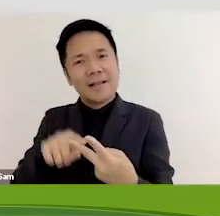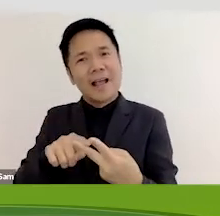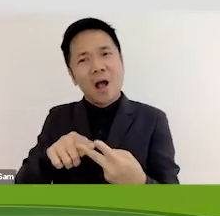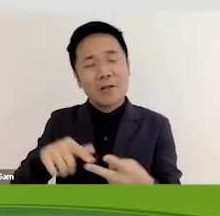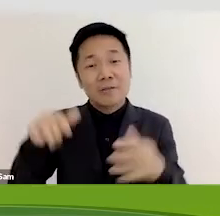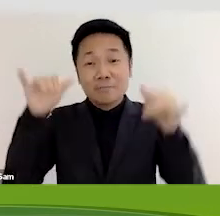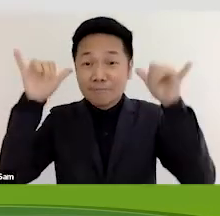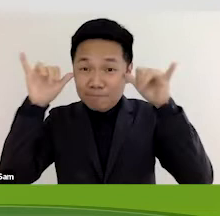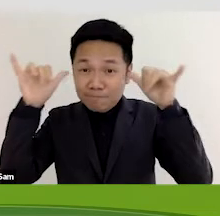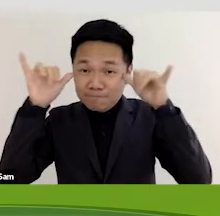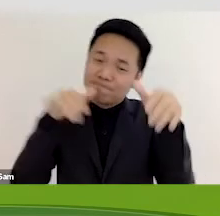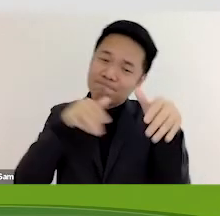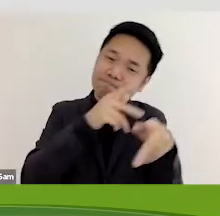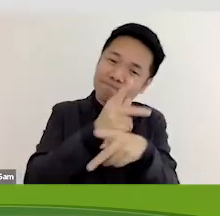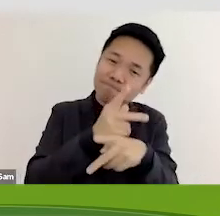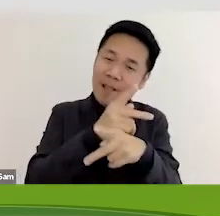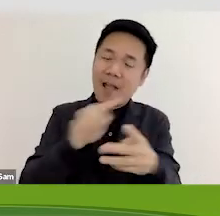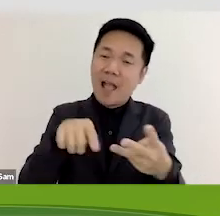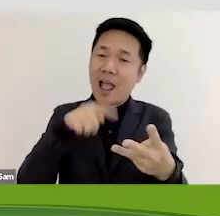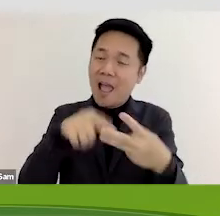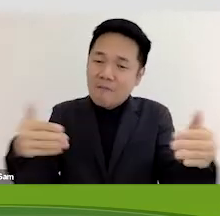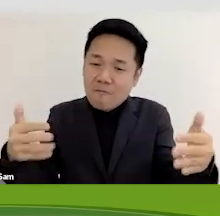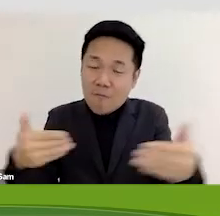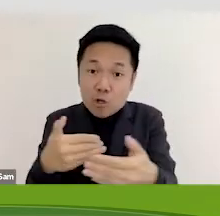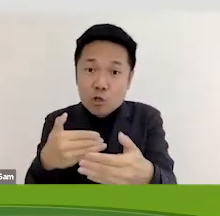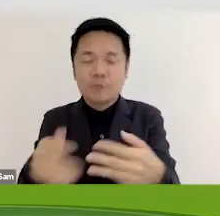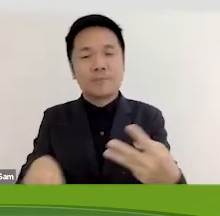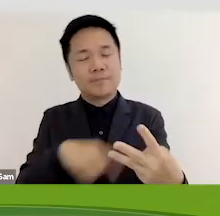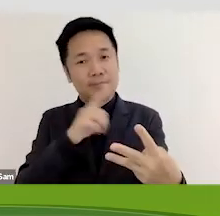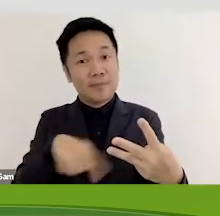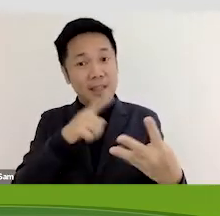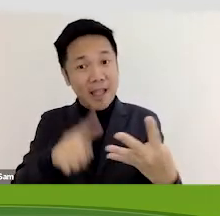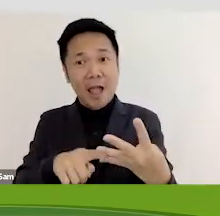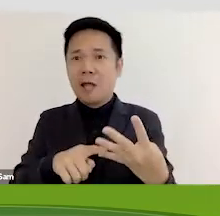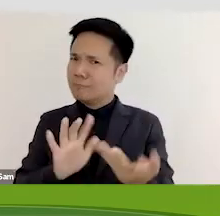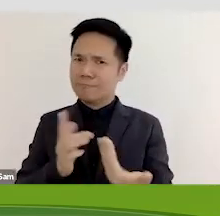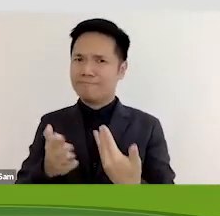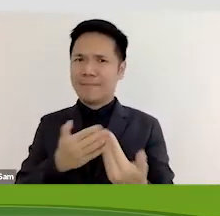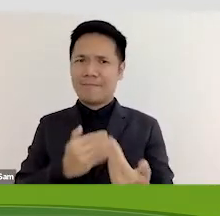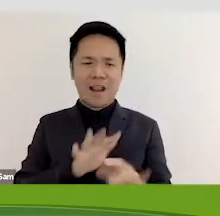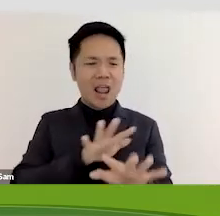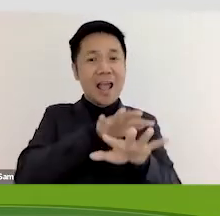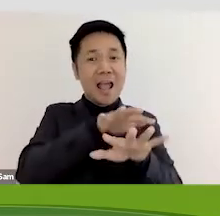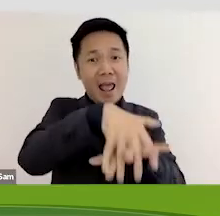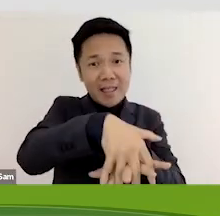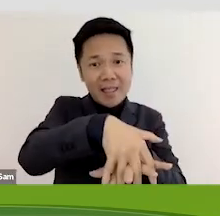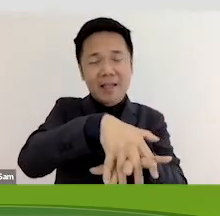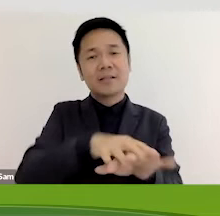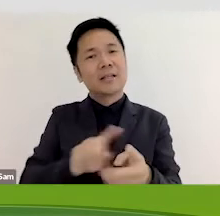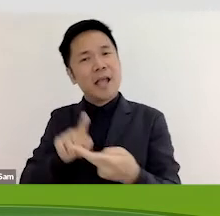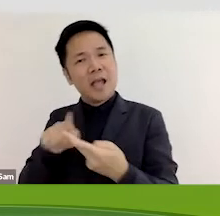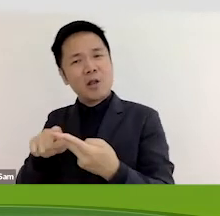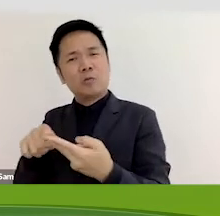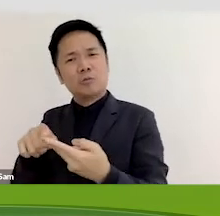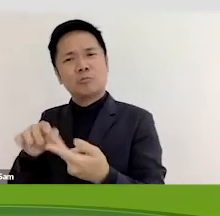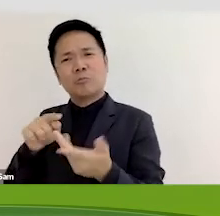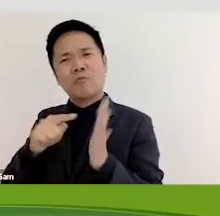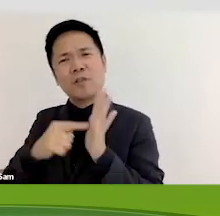fishers in integrated governance, as well as Indigenous and local community tenure and governance